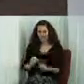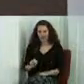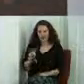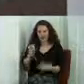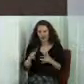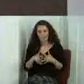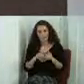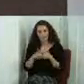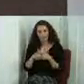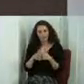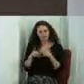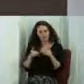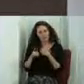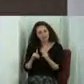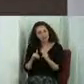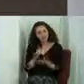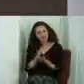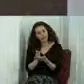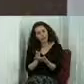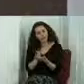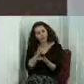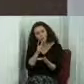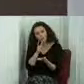but still part of who we are.